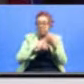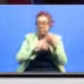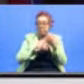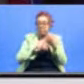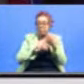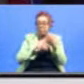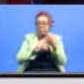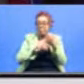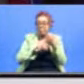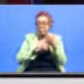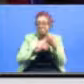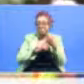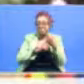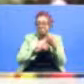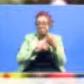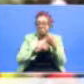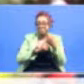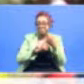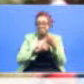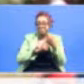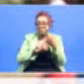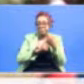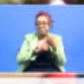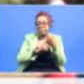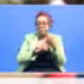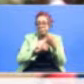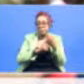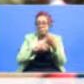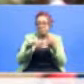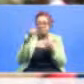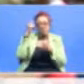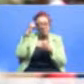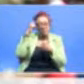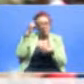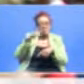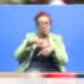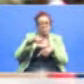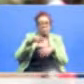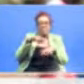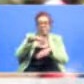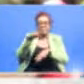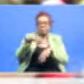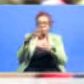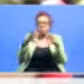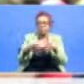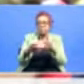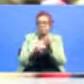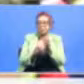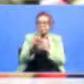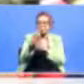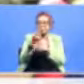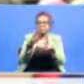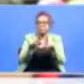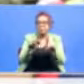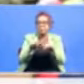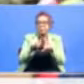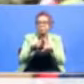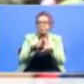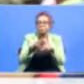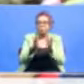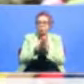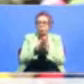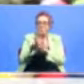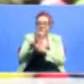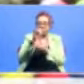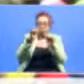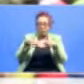Coast. Remember when the national team came out of the nation and bring a trophy, and again with Coach Firat, you can see that